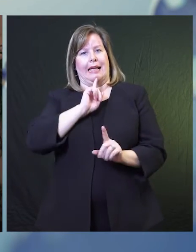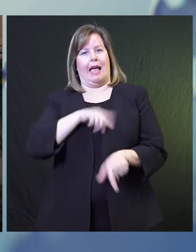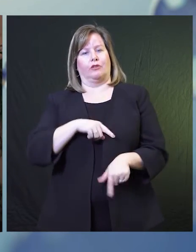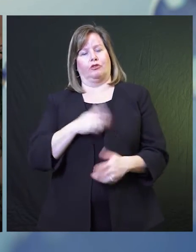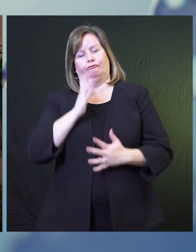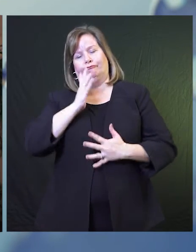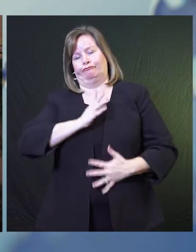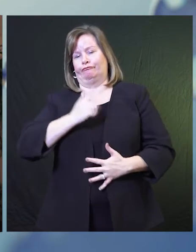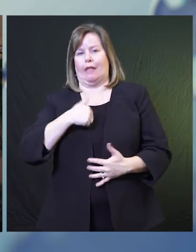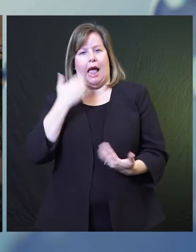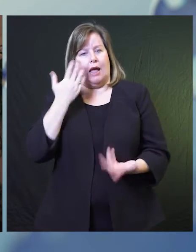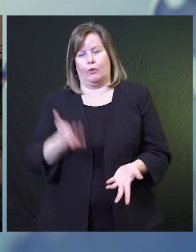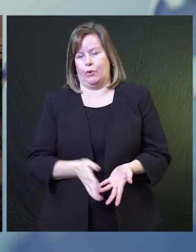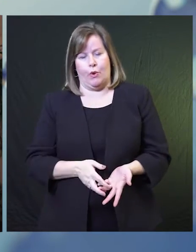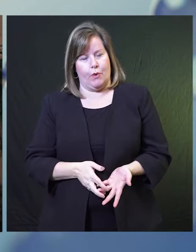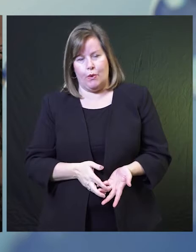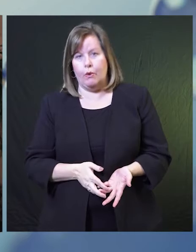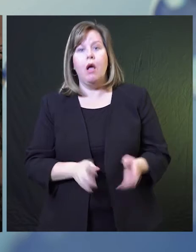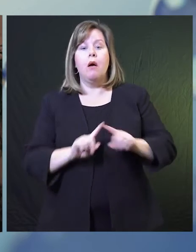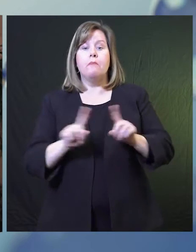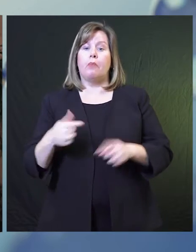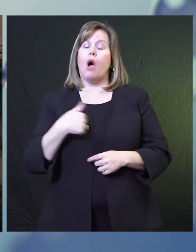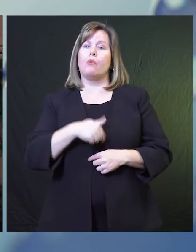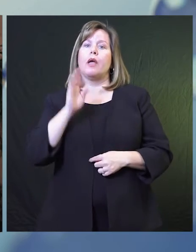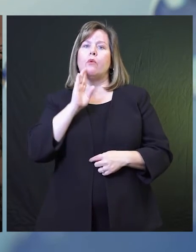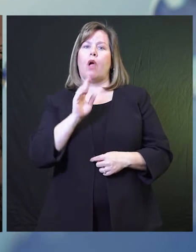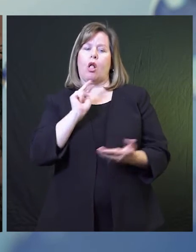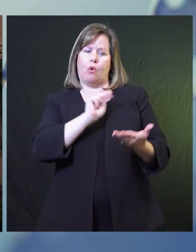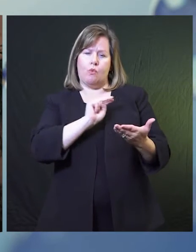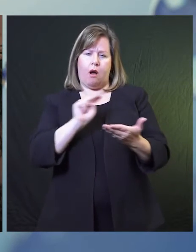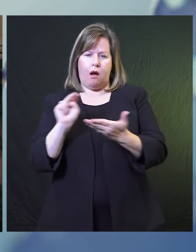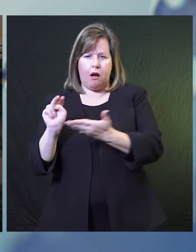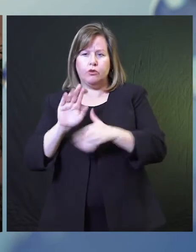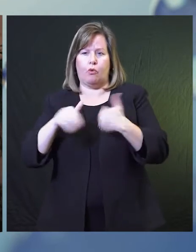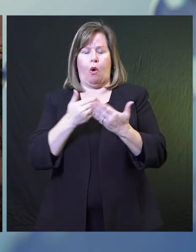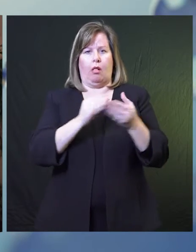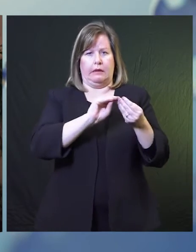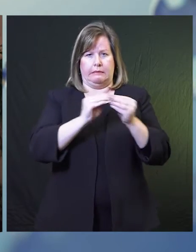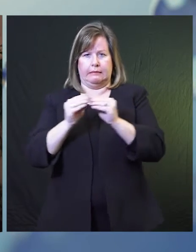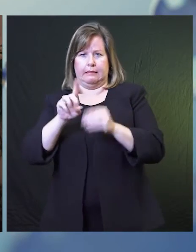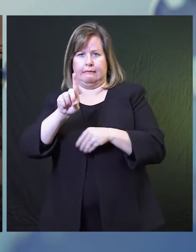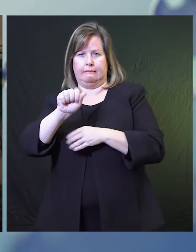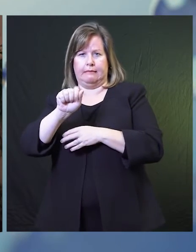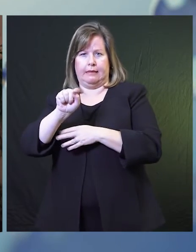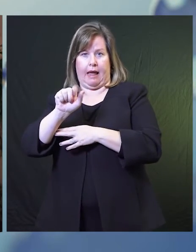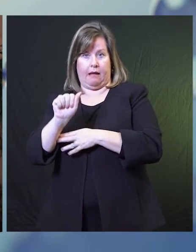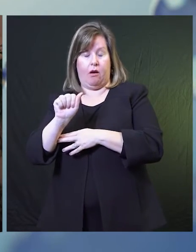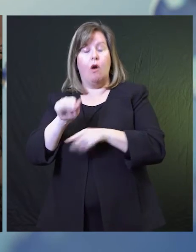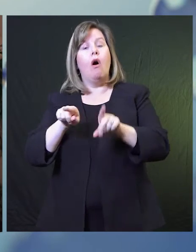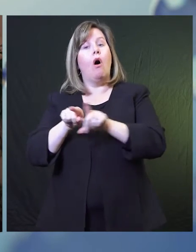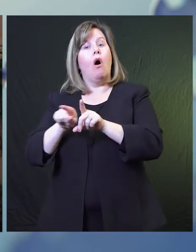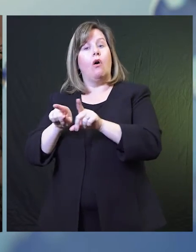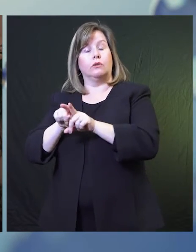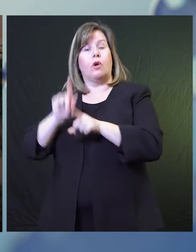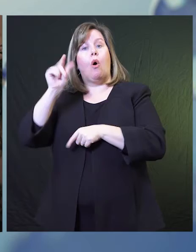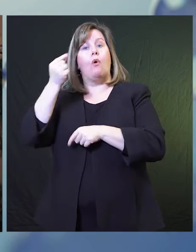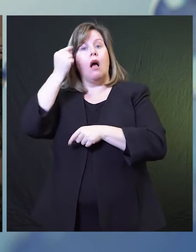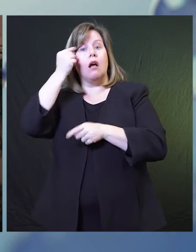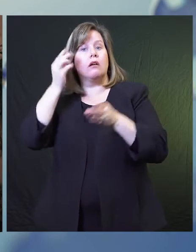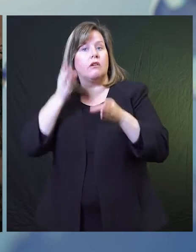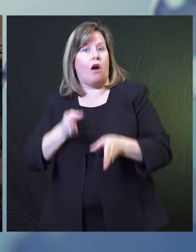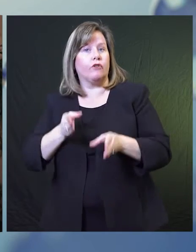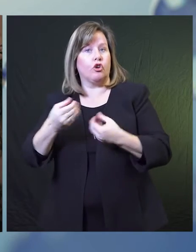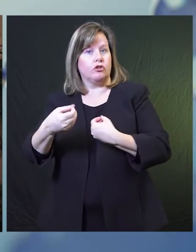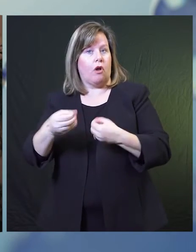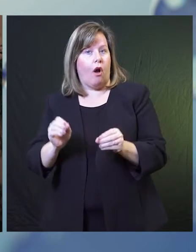know. But we're going to be watching the data very carefully. We're also watching what comes out of the governor's office and the state and